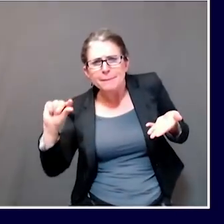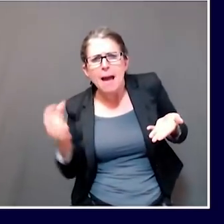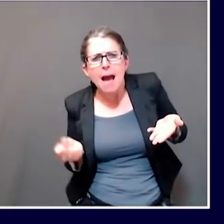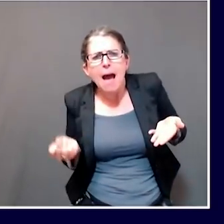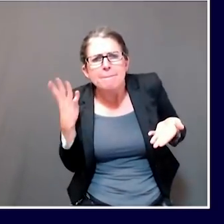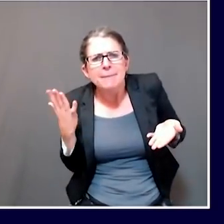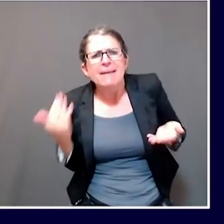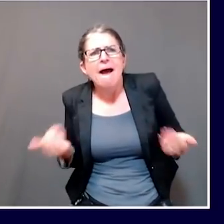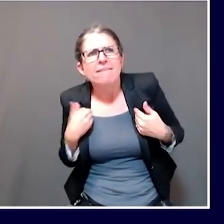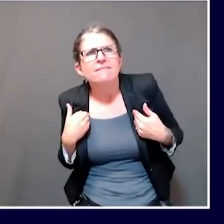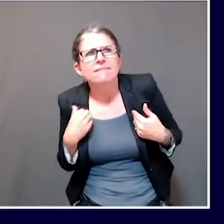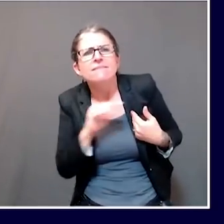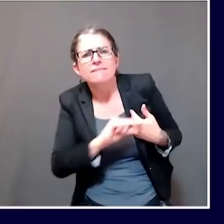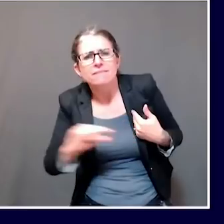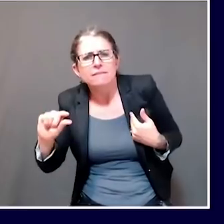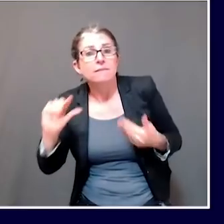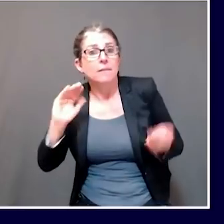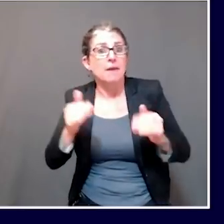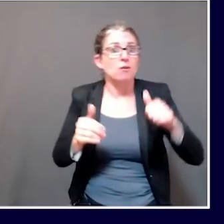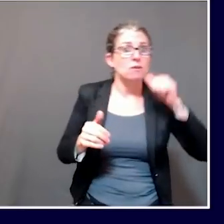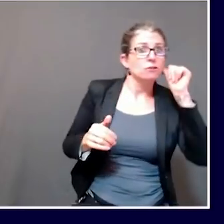yesterday, is